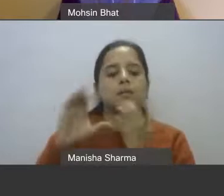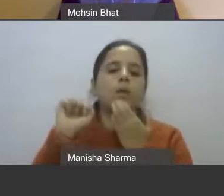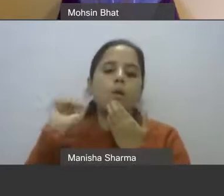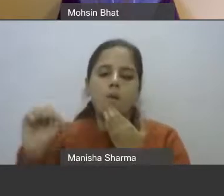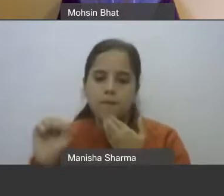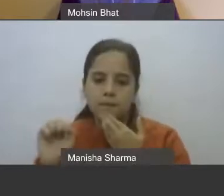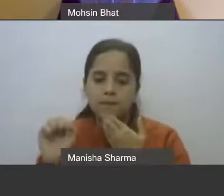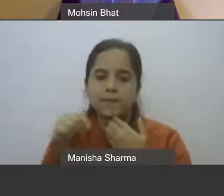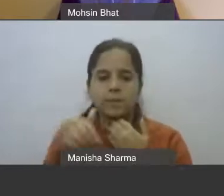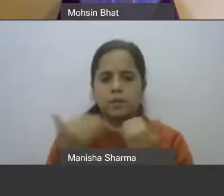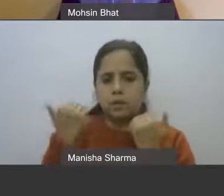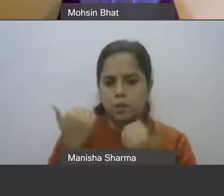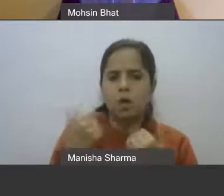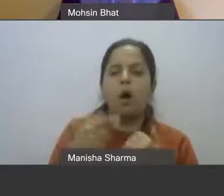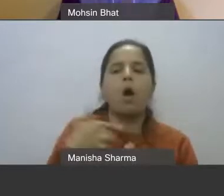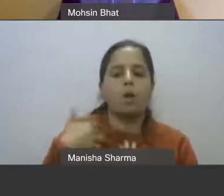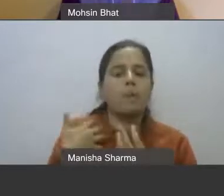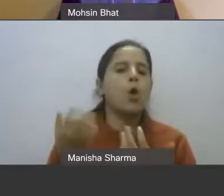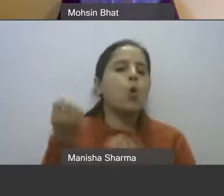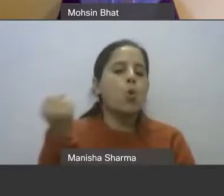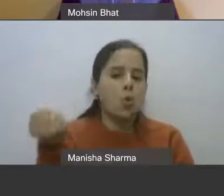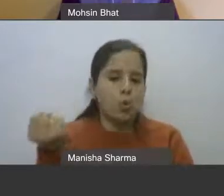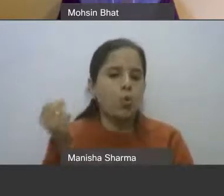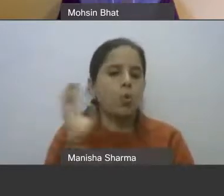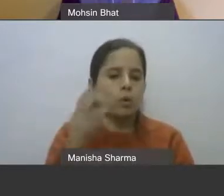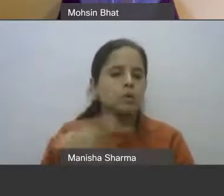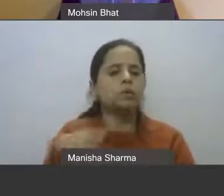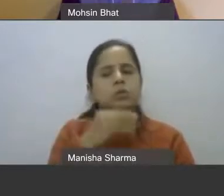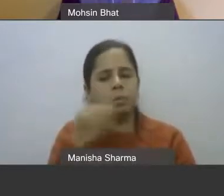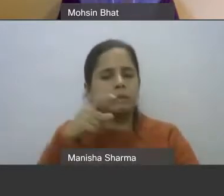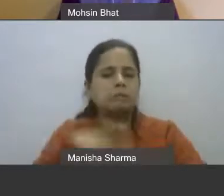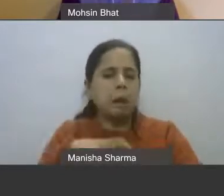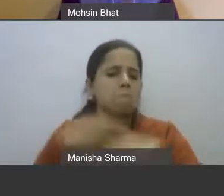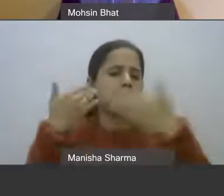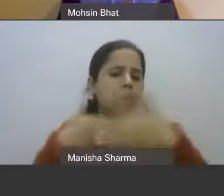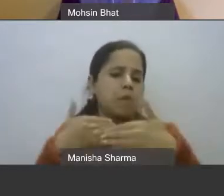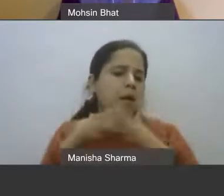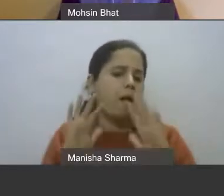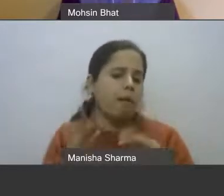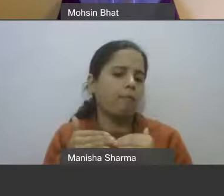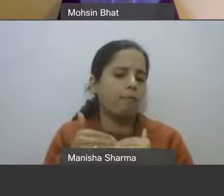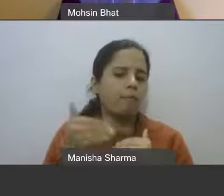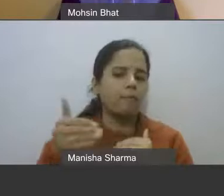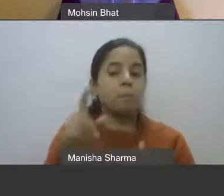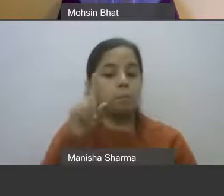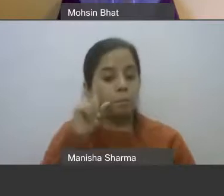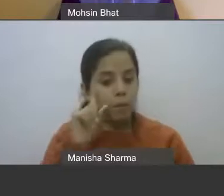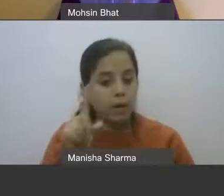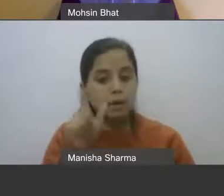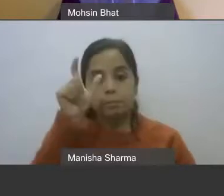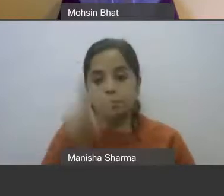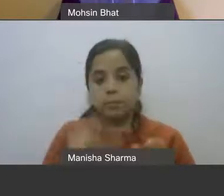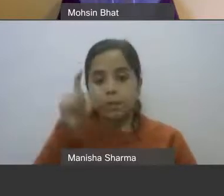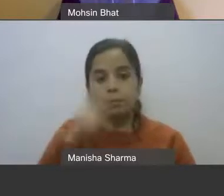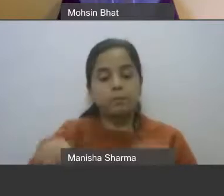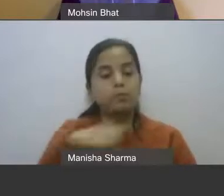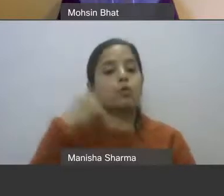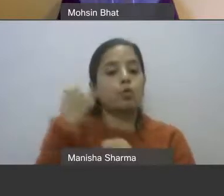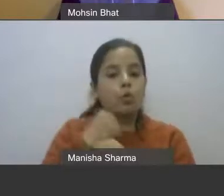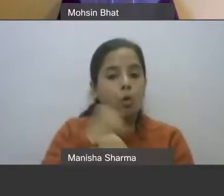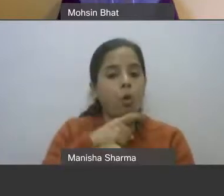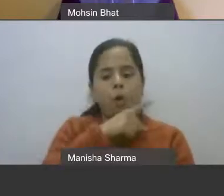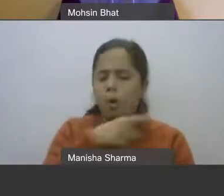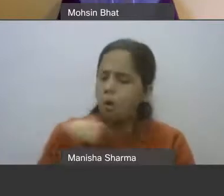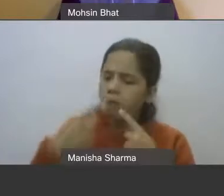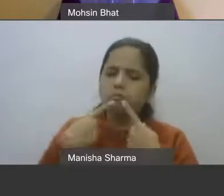is currently put on hold and is limited to Assam for the time being, but which people at the government level have